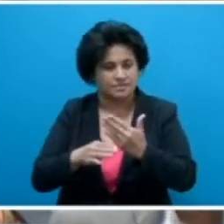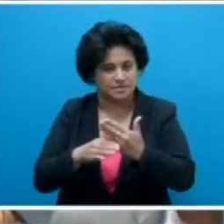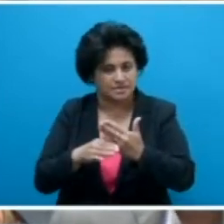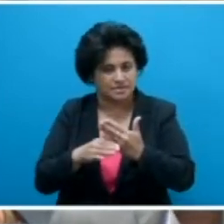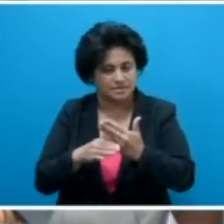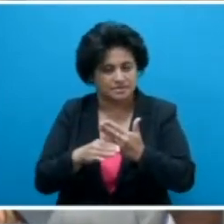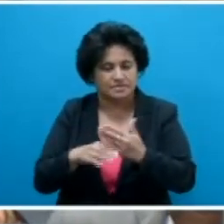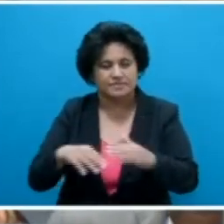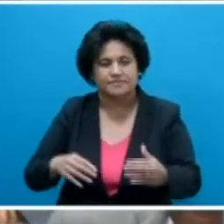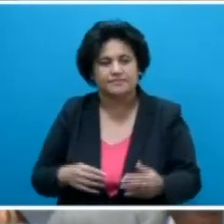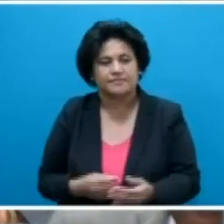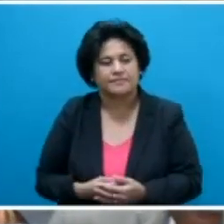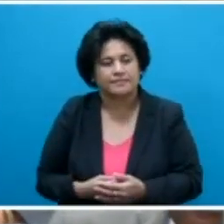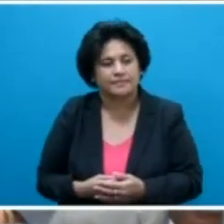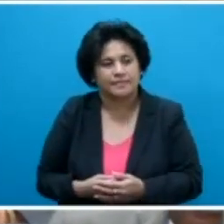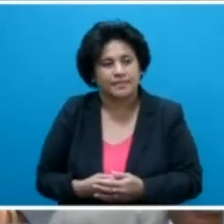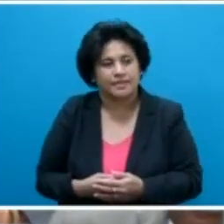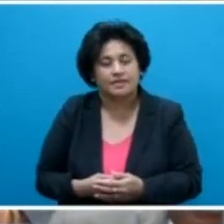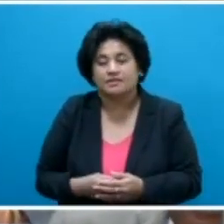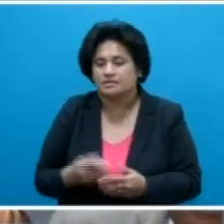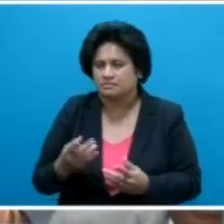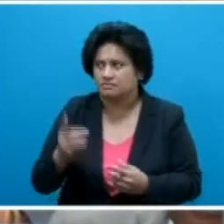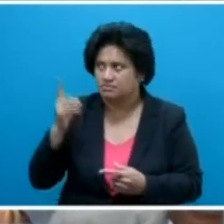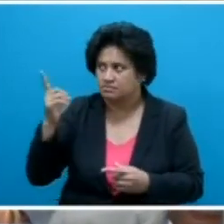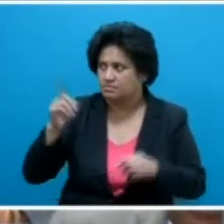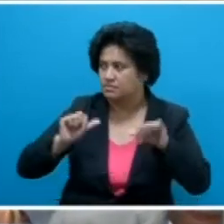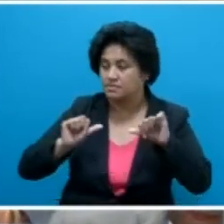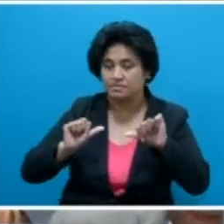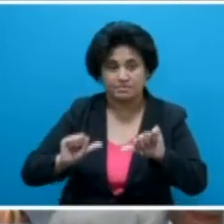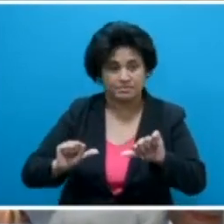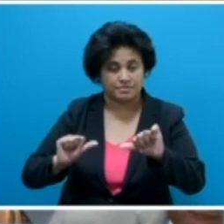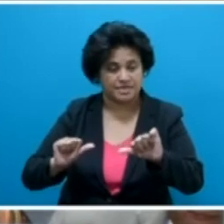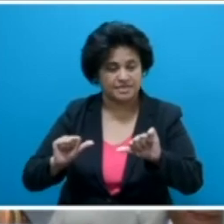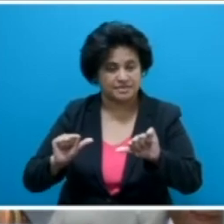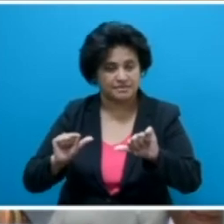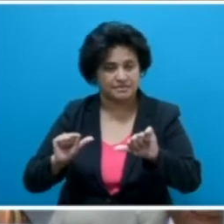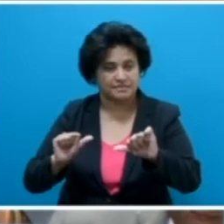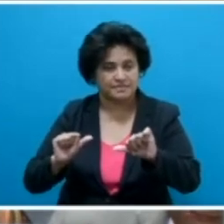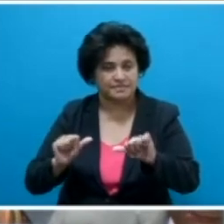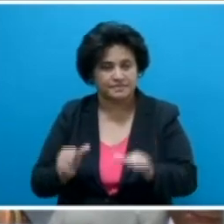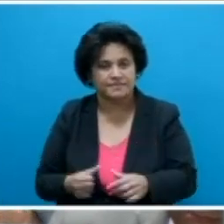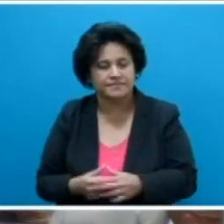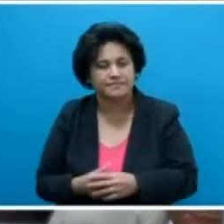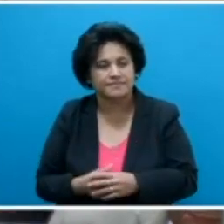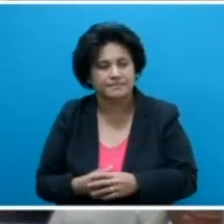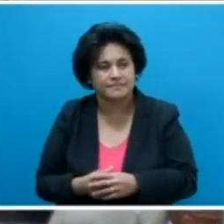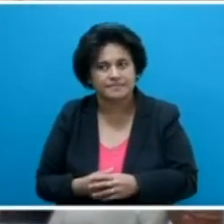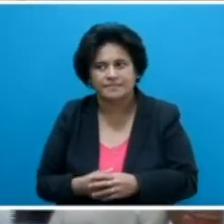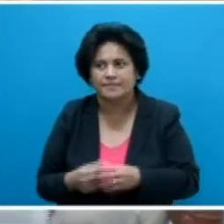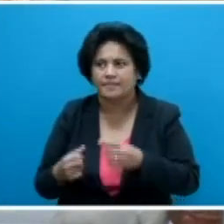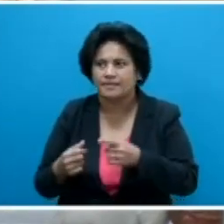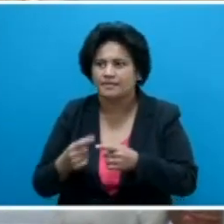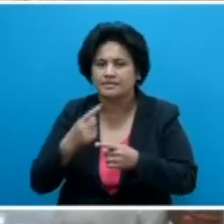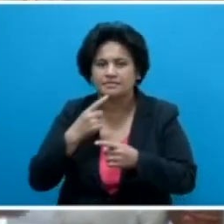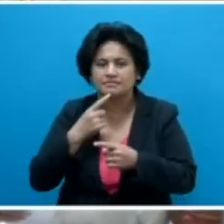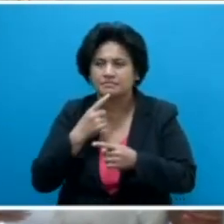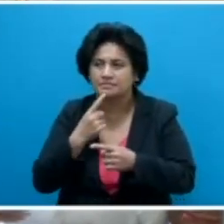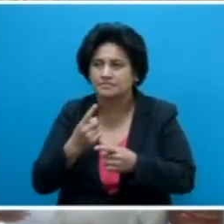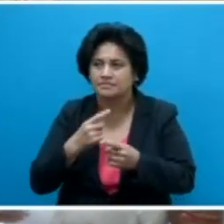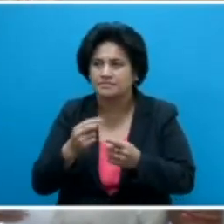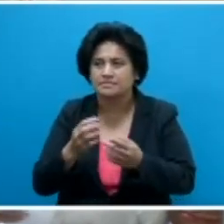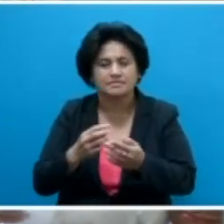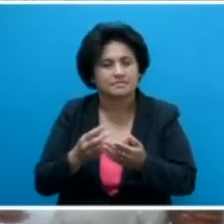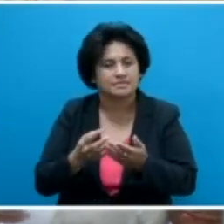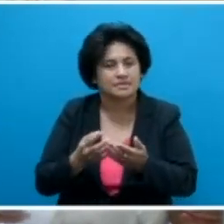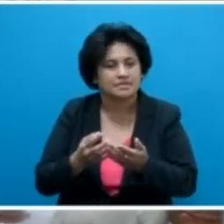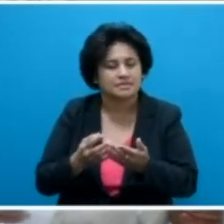Honourable Speaker said His Excellency the President have sought renewed efforts in building